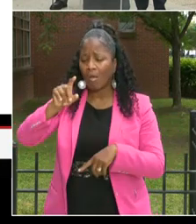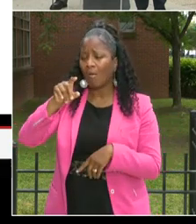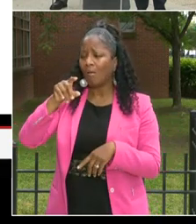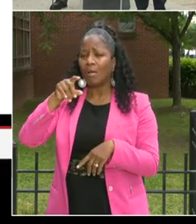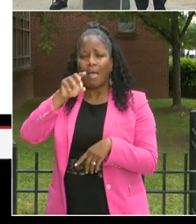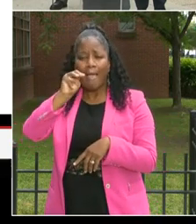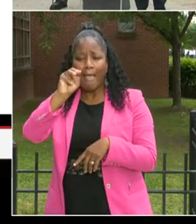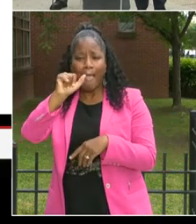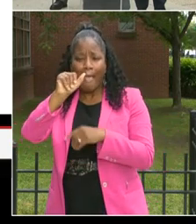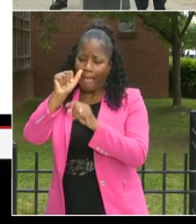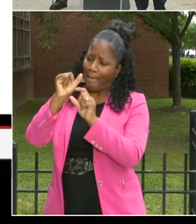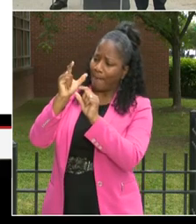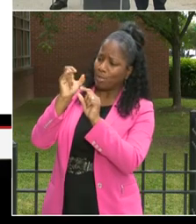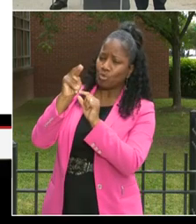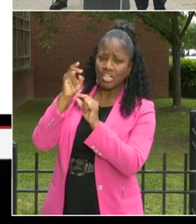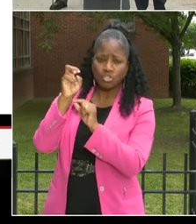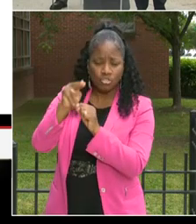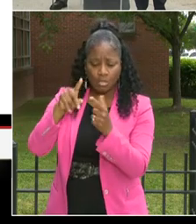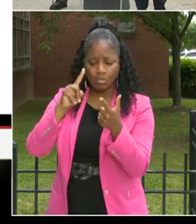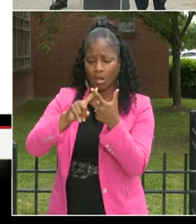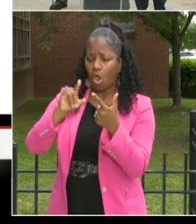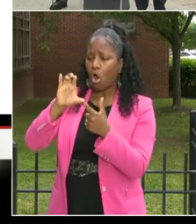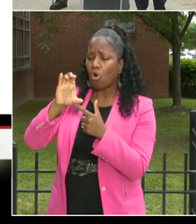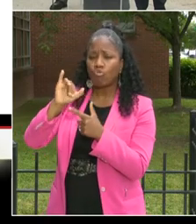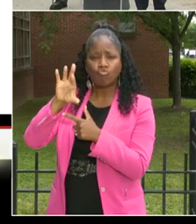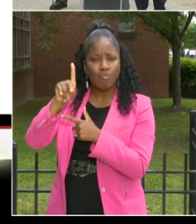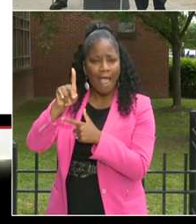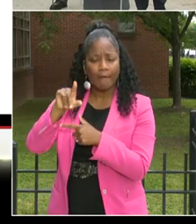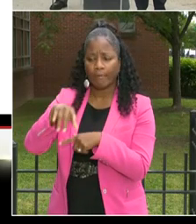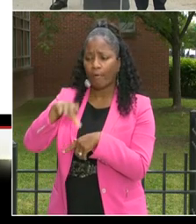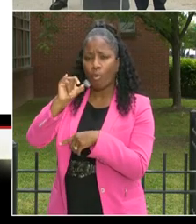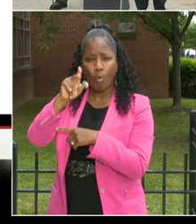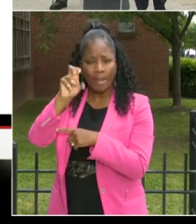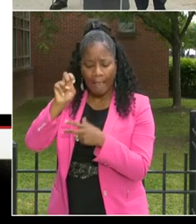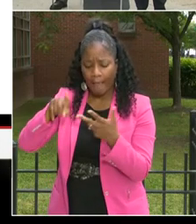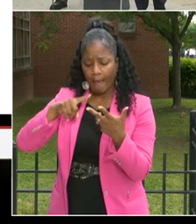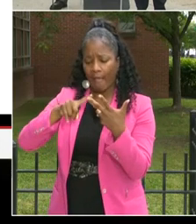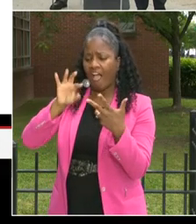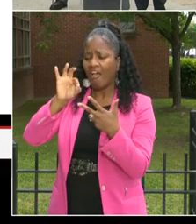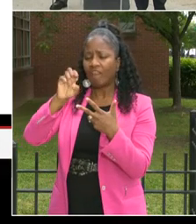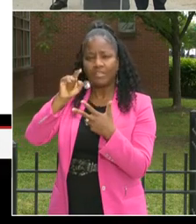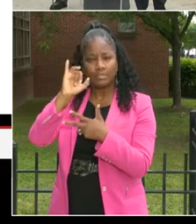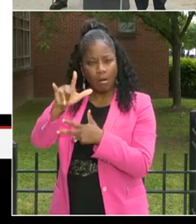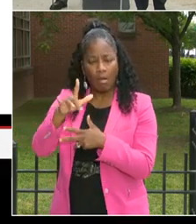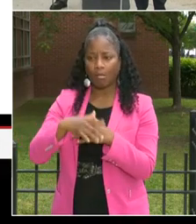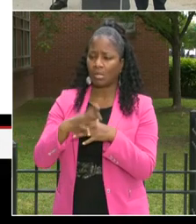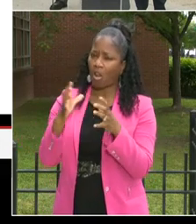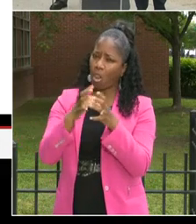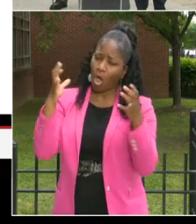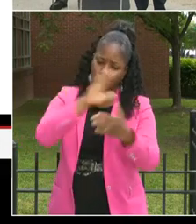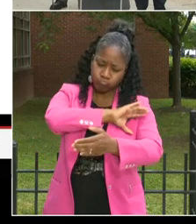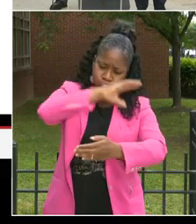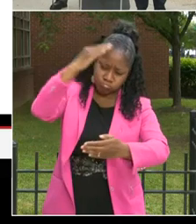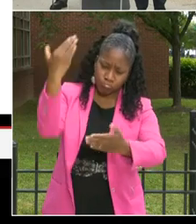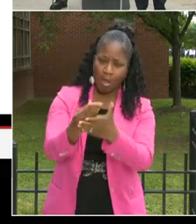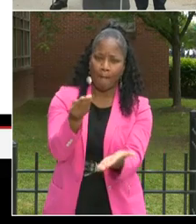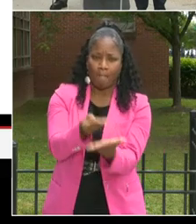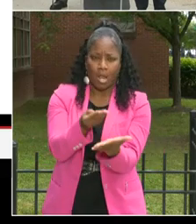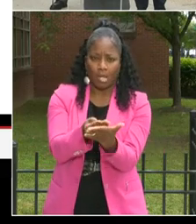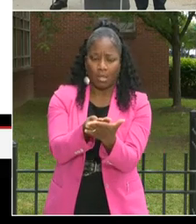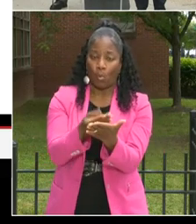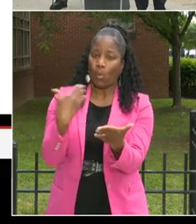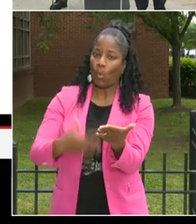illegal narcotics such as crack cocaine and fentanyl, and a large sum of U.S. currency. When we talk about good police